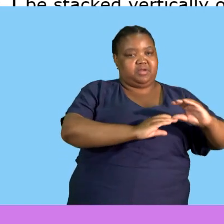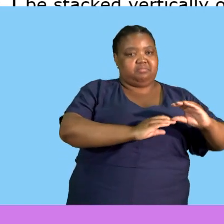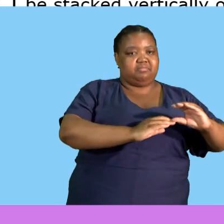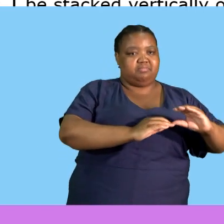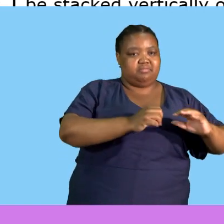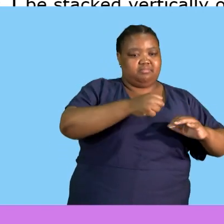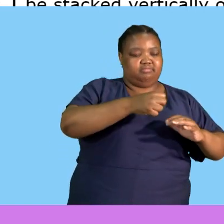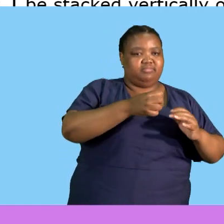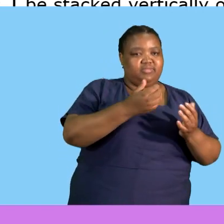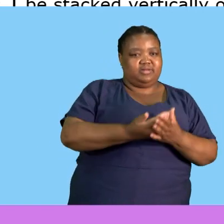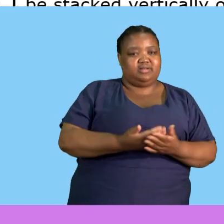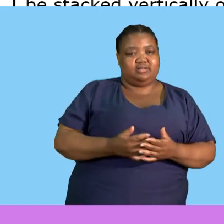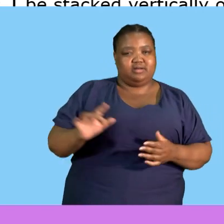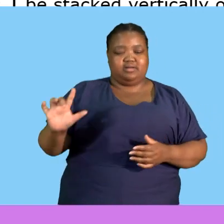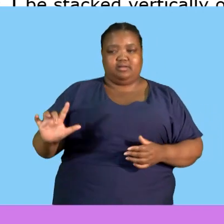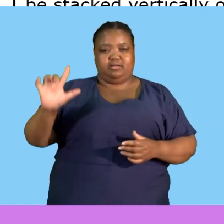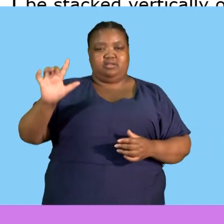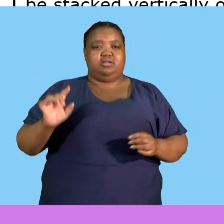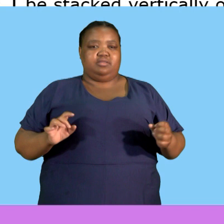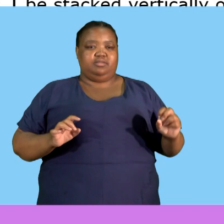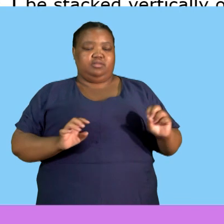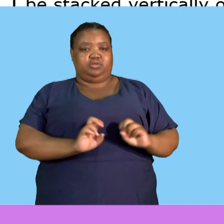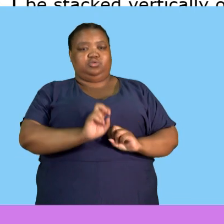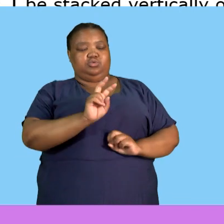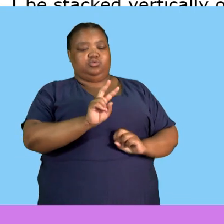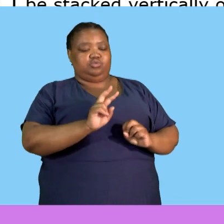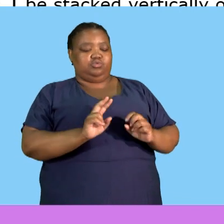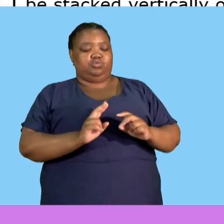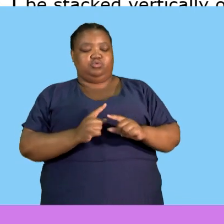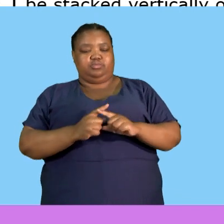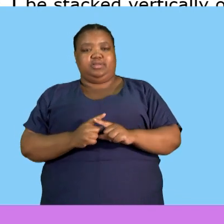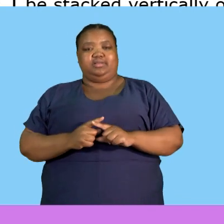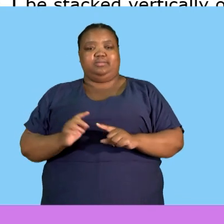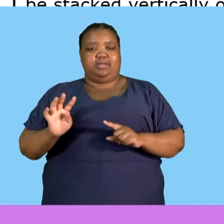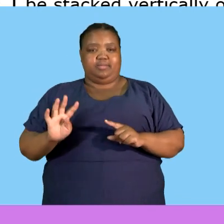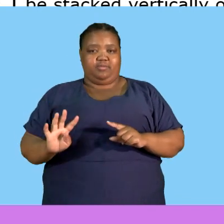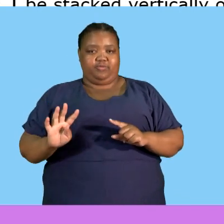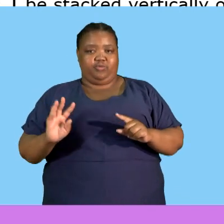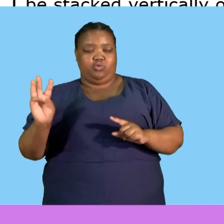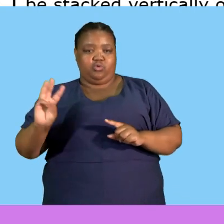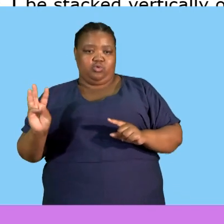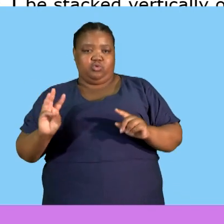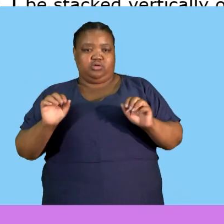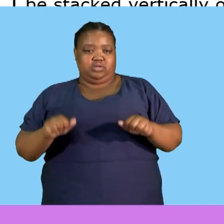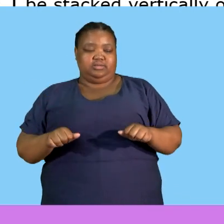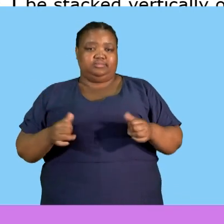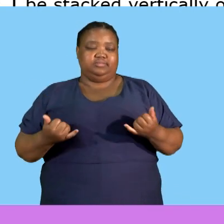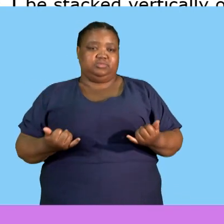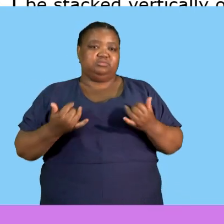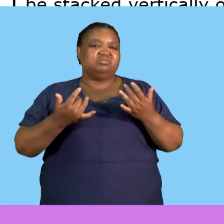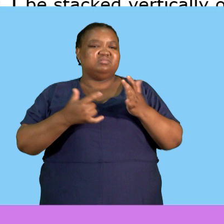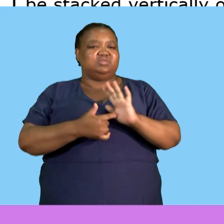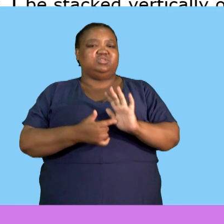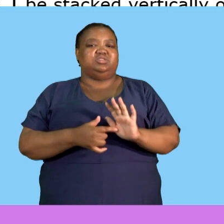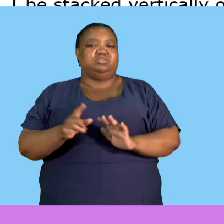pack 4 of these bread crates. So therefore, remember I'll say lengthwise is 2. Multiply